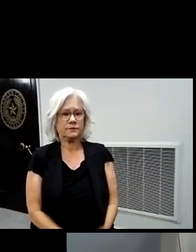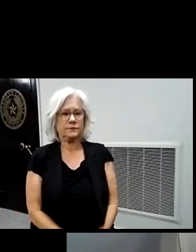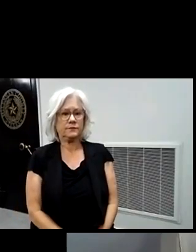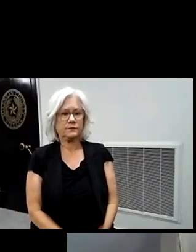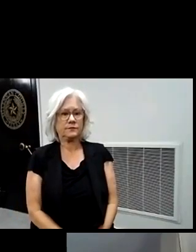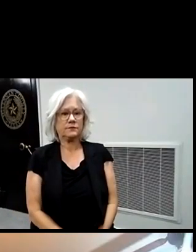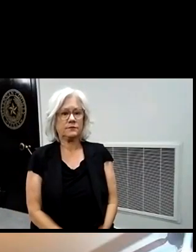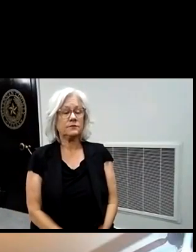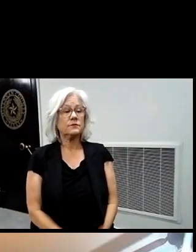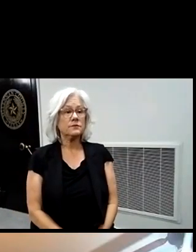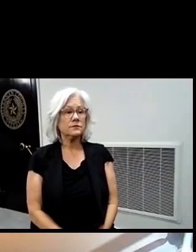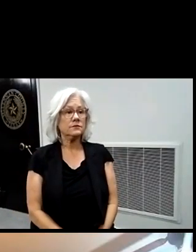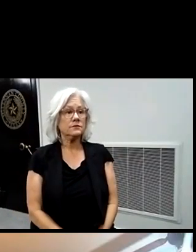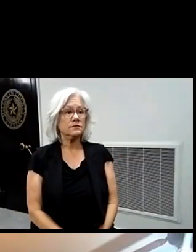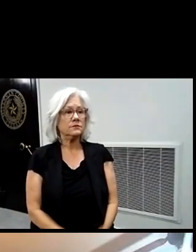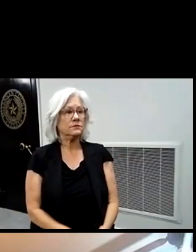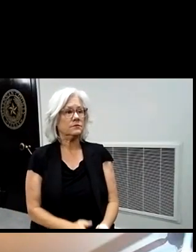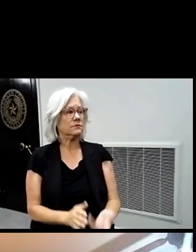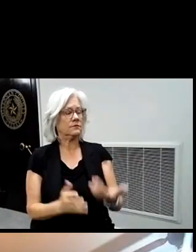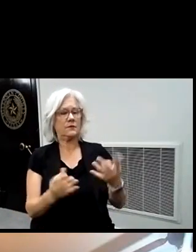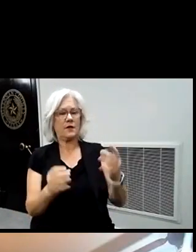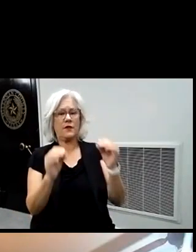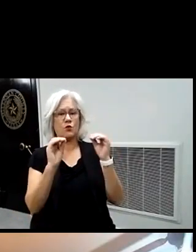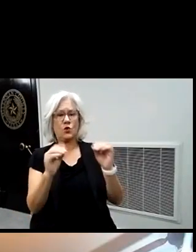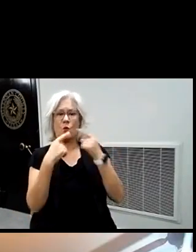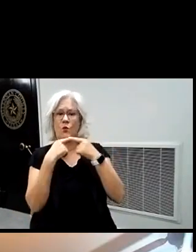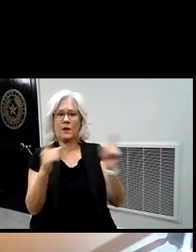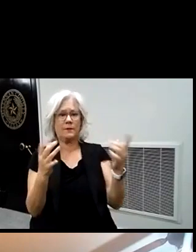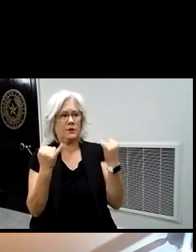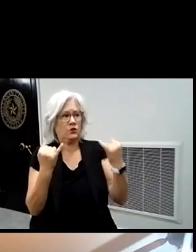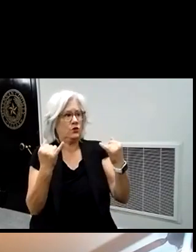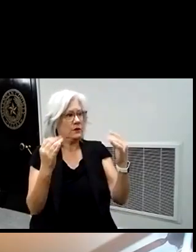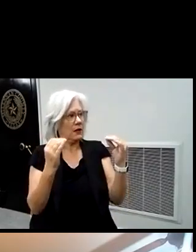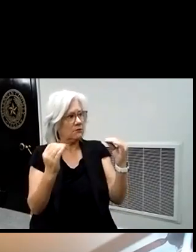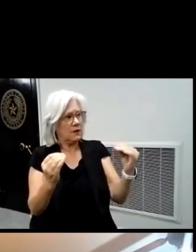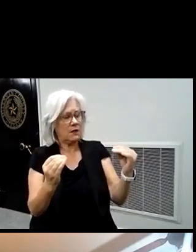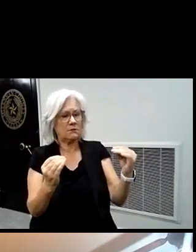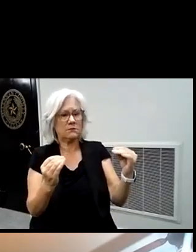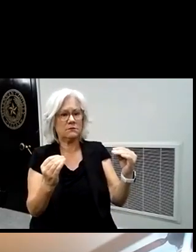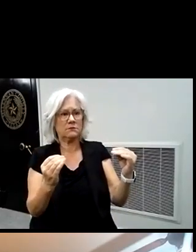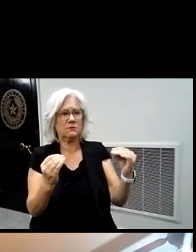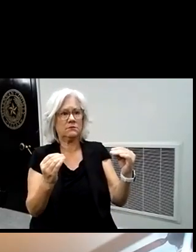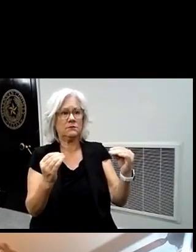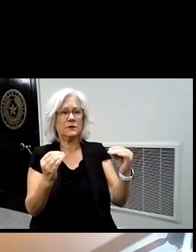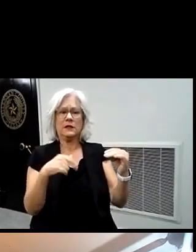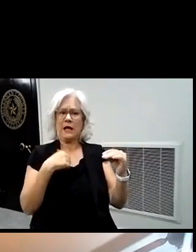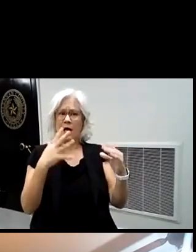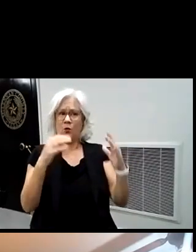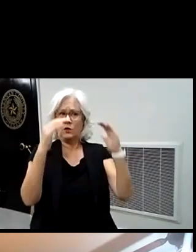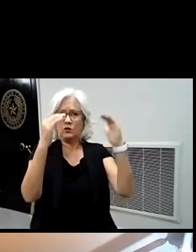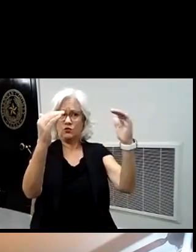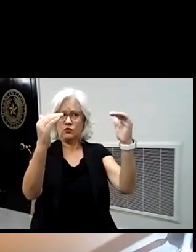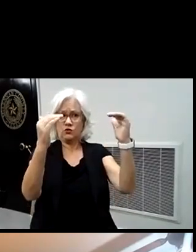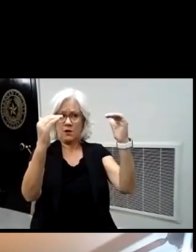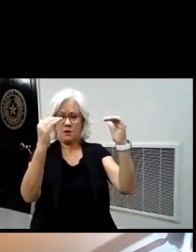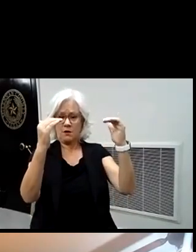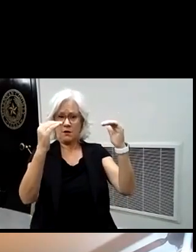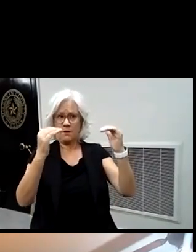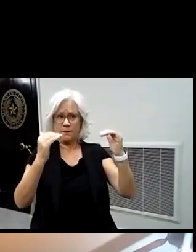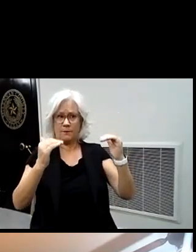Okay, we do not have any proclamations today. So I'd like to go just